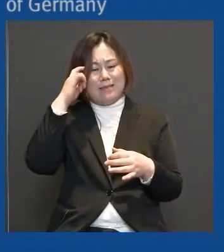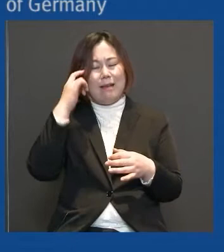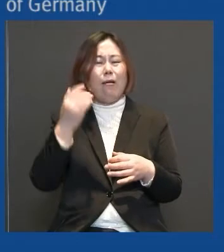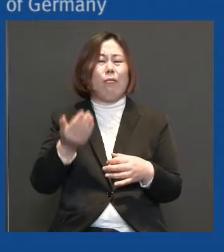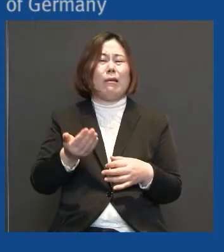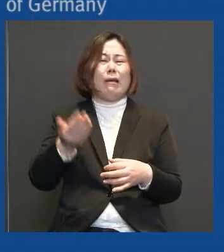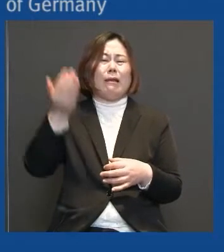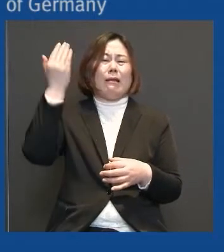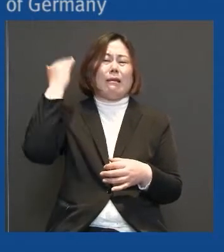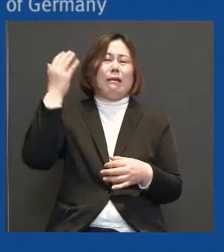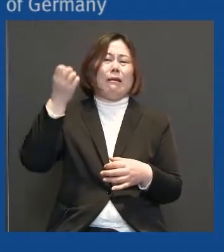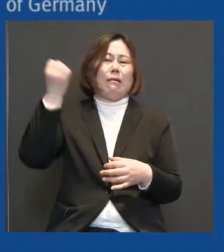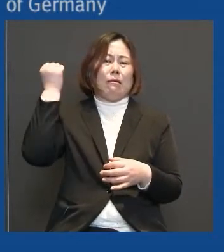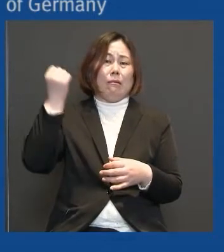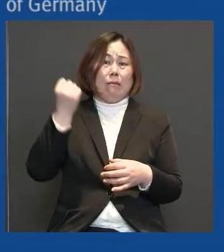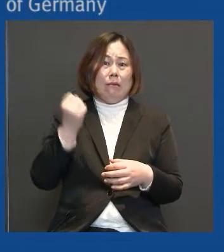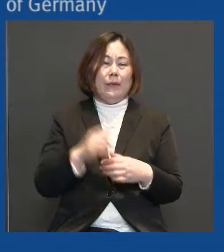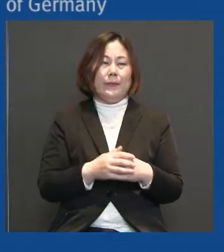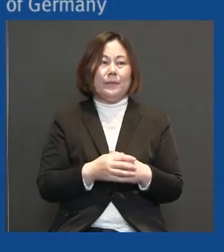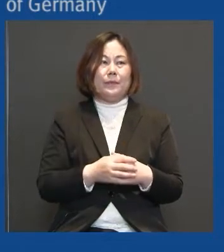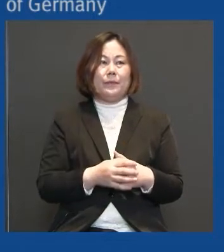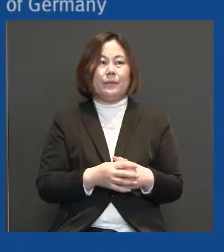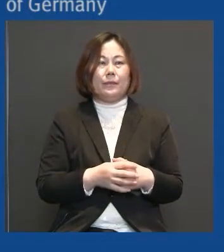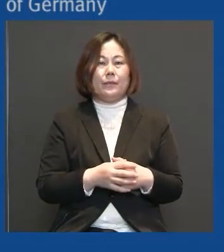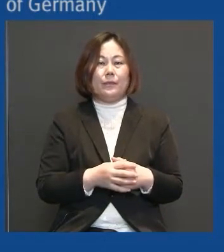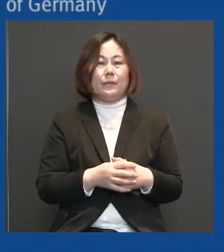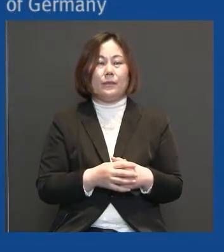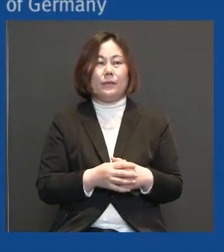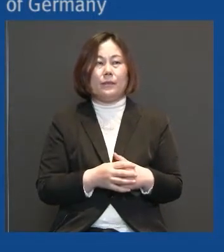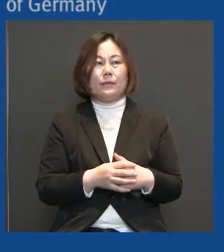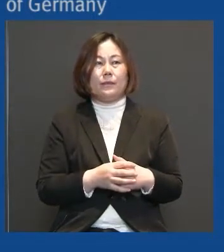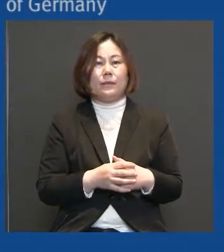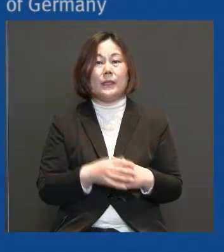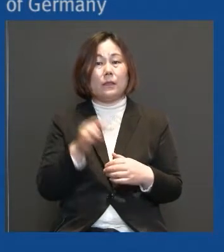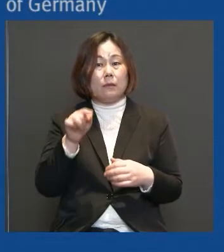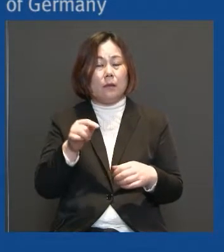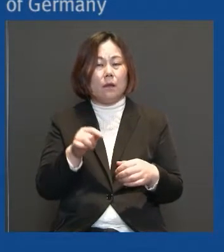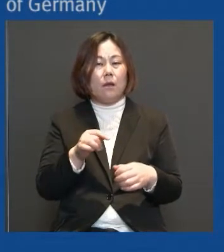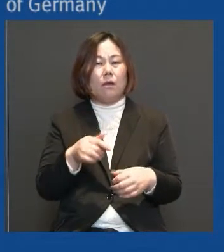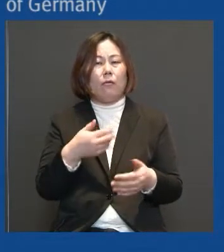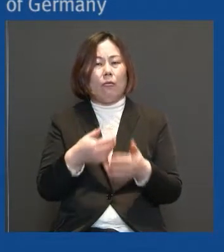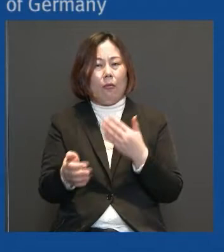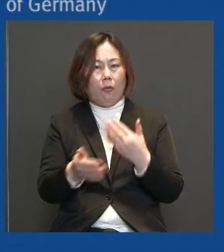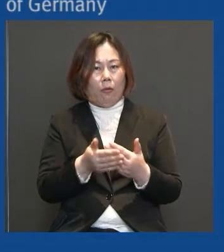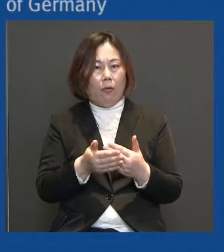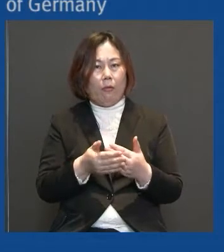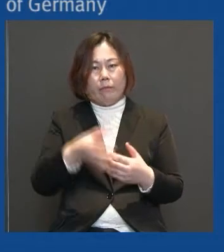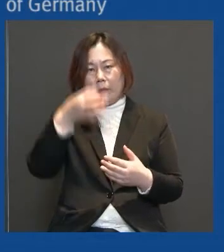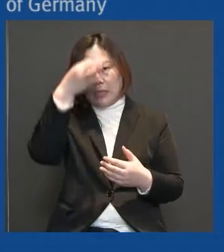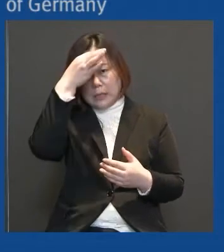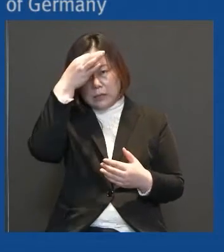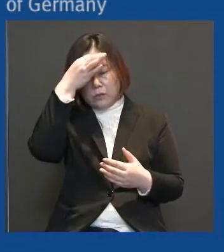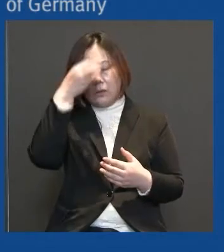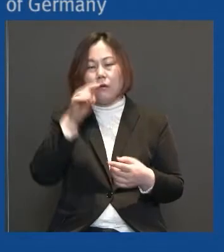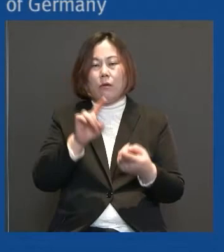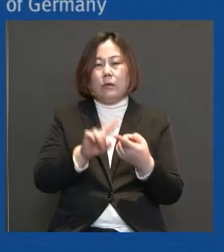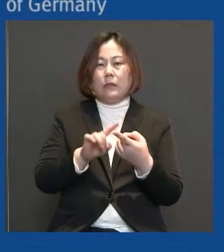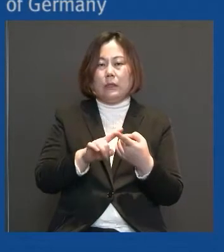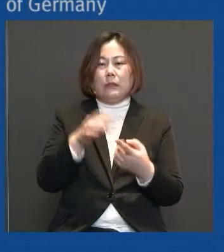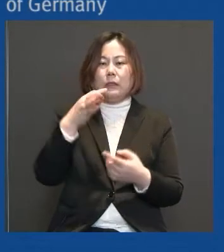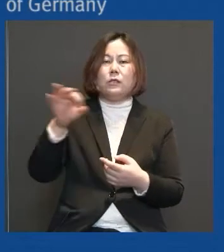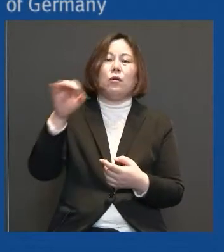than available skills, experience, and potential. We've already heard in the plenary that COVID-19